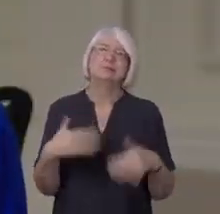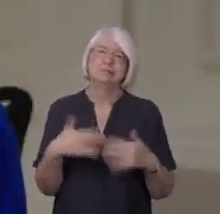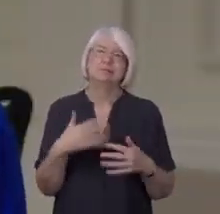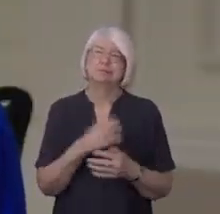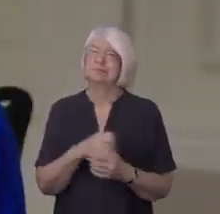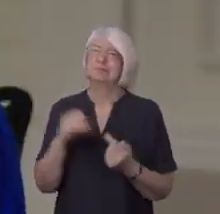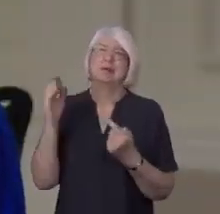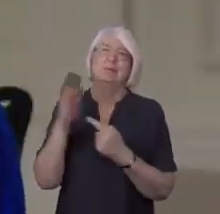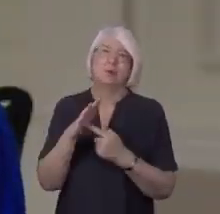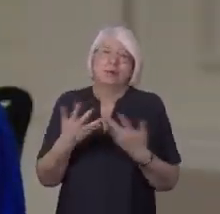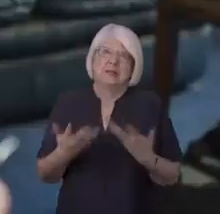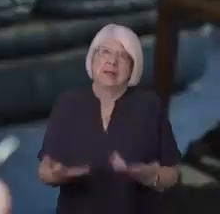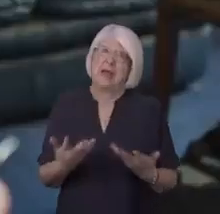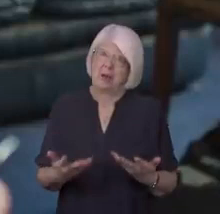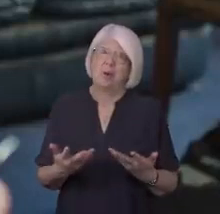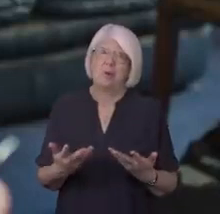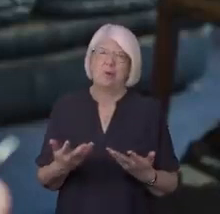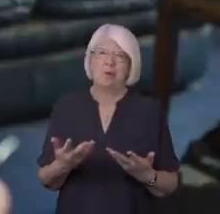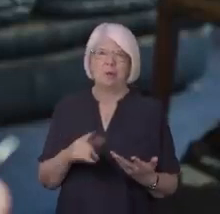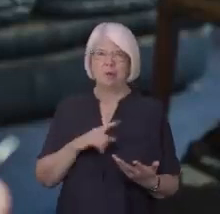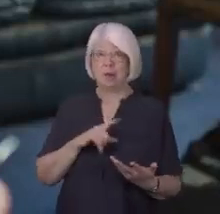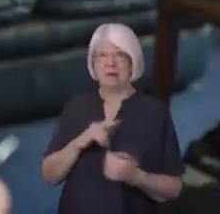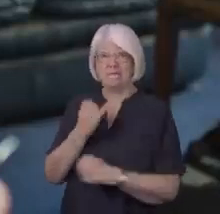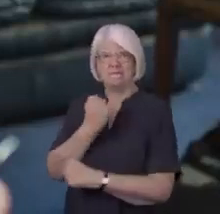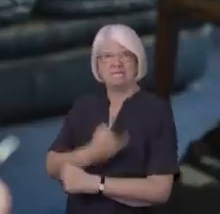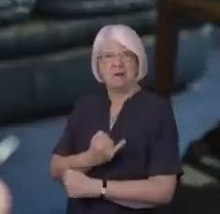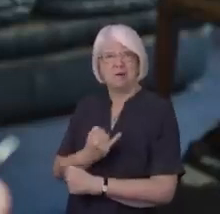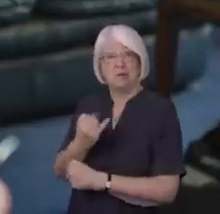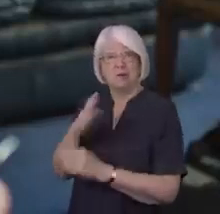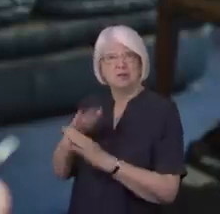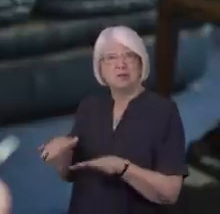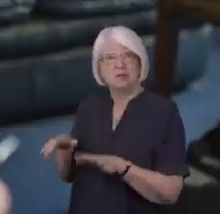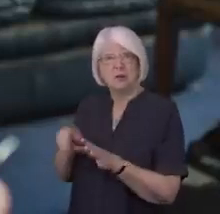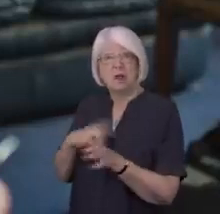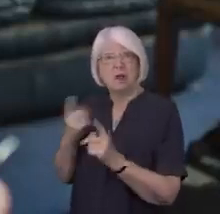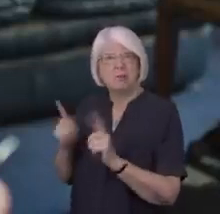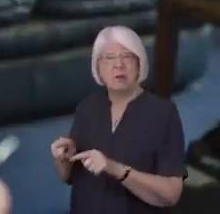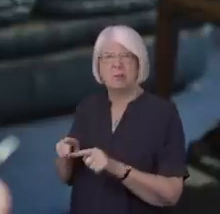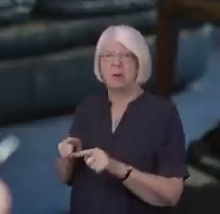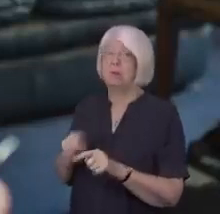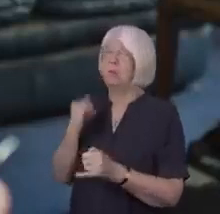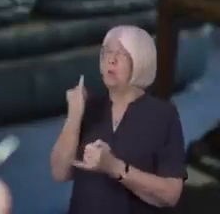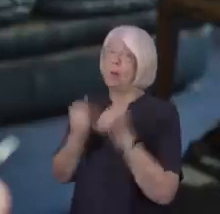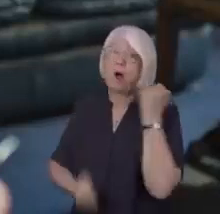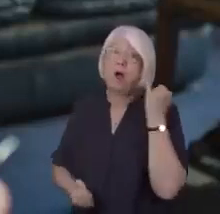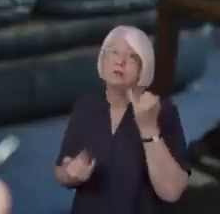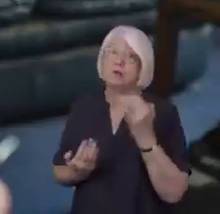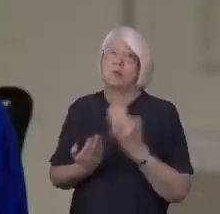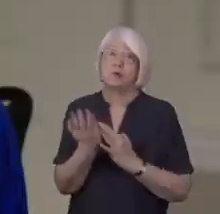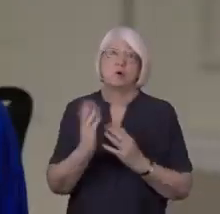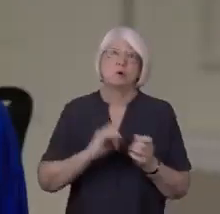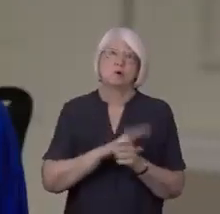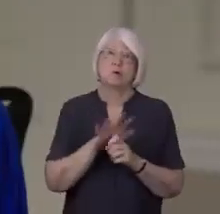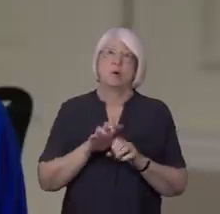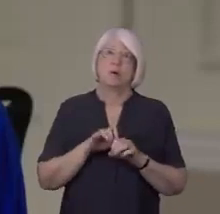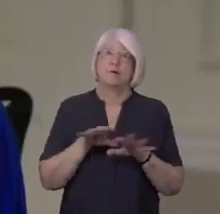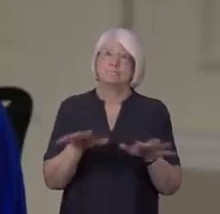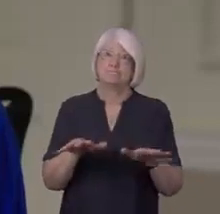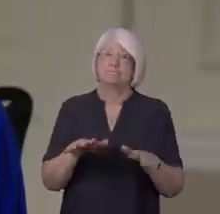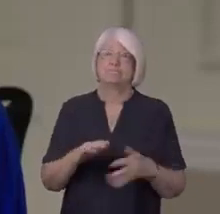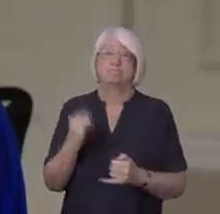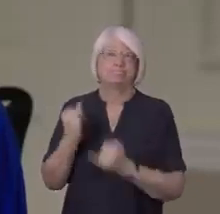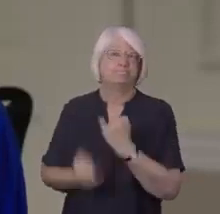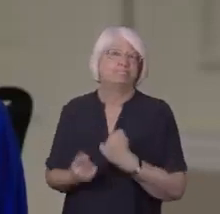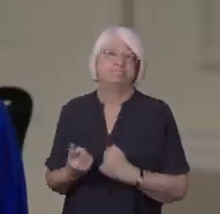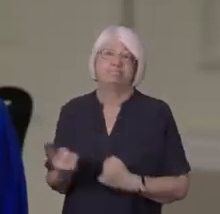important now than ever, as vulnerable children and young people have been hugely affected by the coronavirus